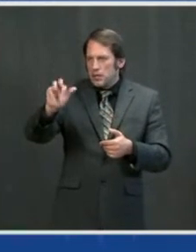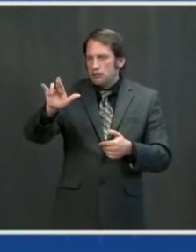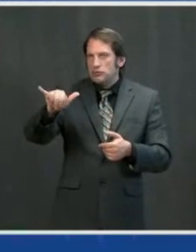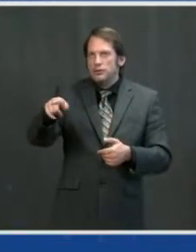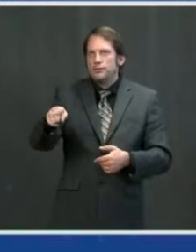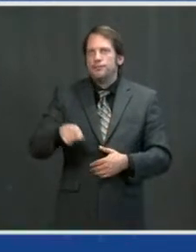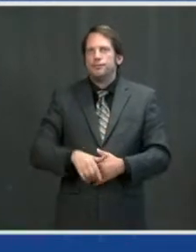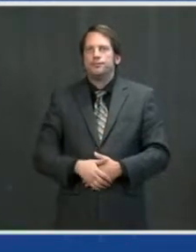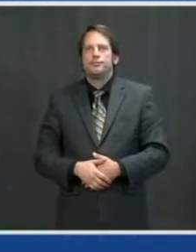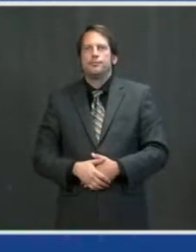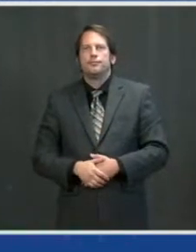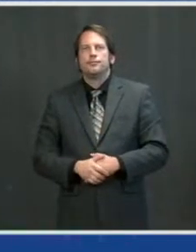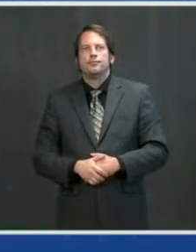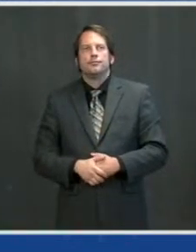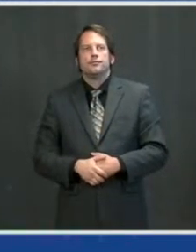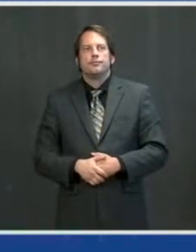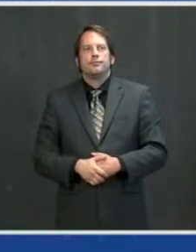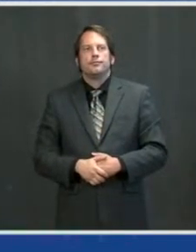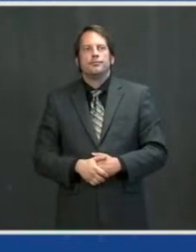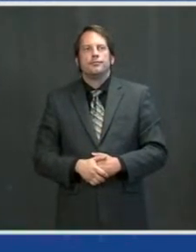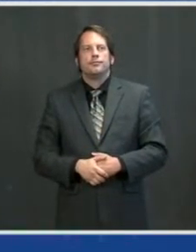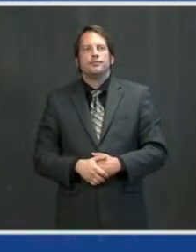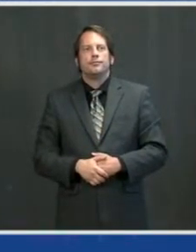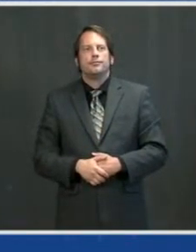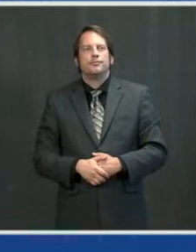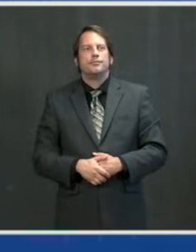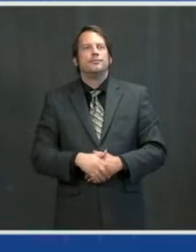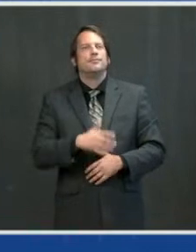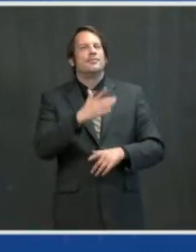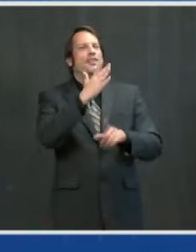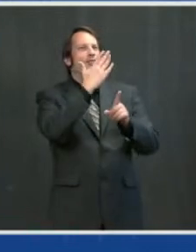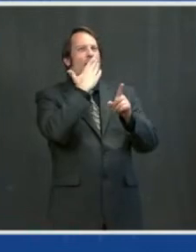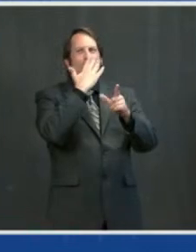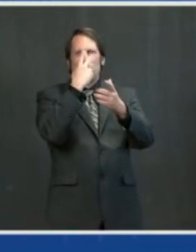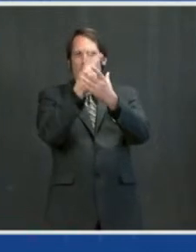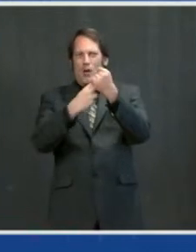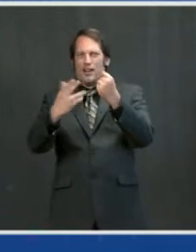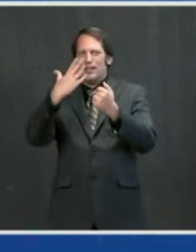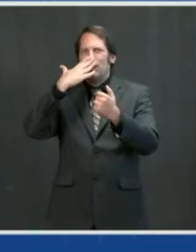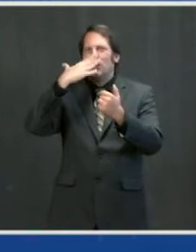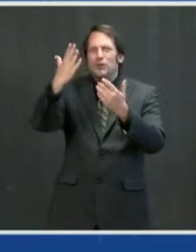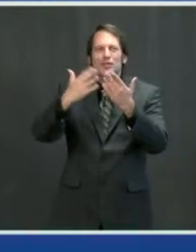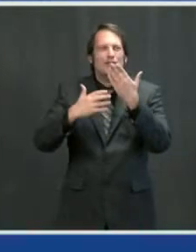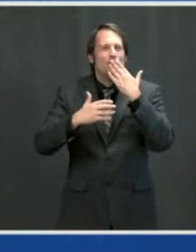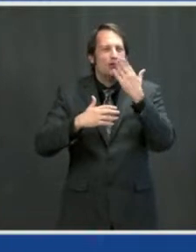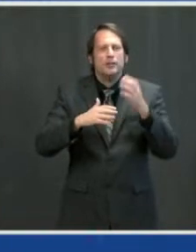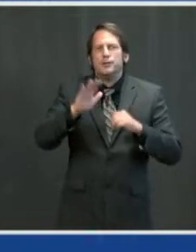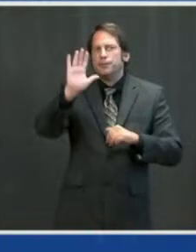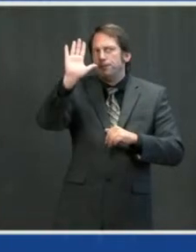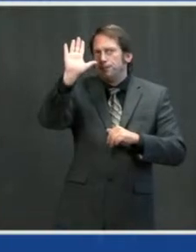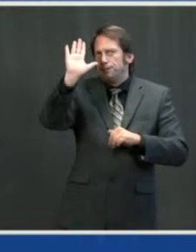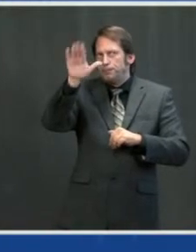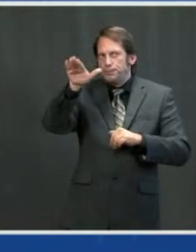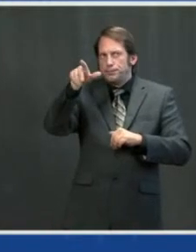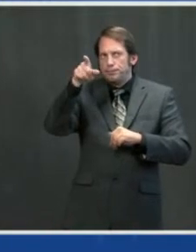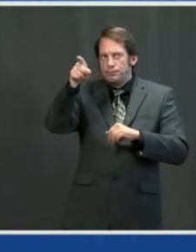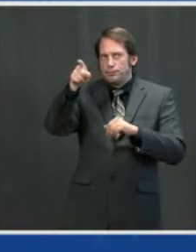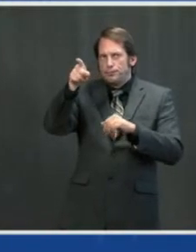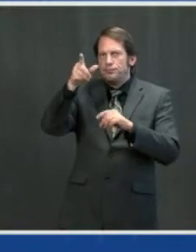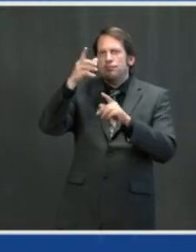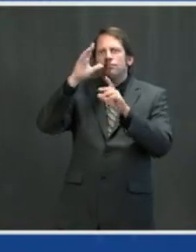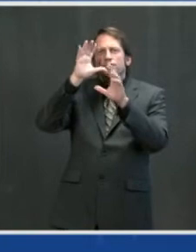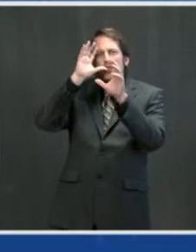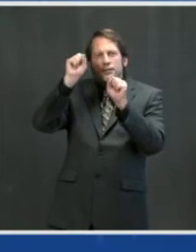Thank you, Mr. President, and thank you, Mr. Prime Minister. Mr. President, in your last press conference, you said successful presidents